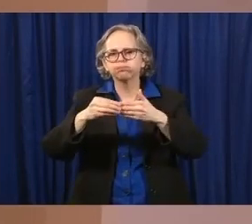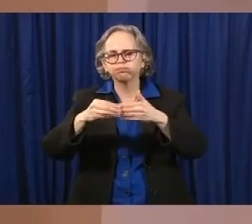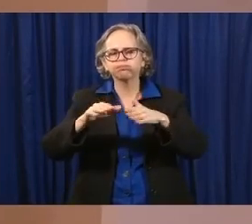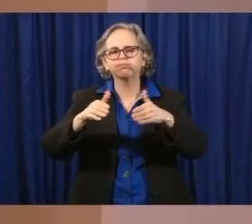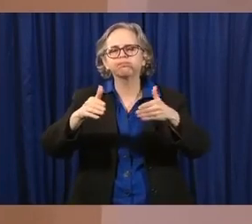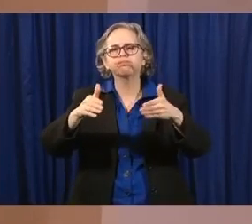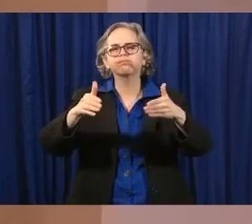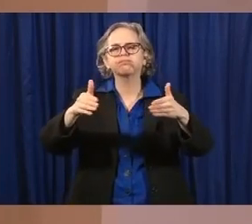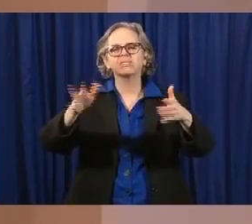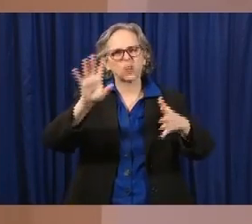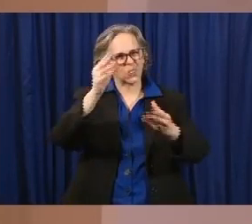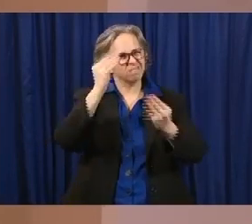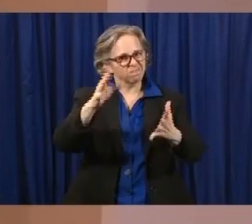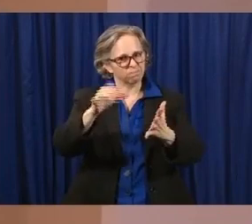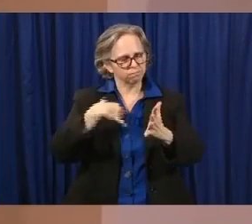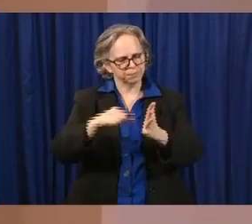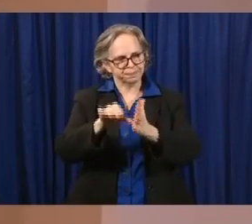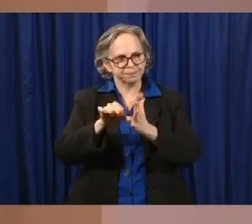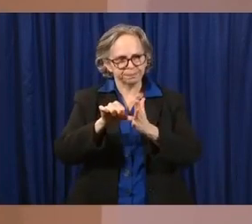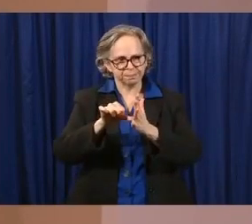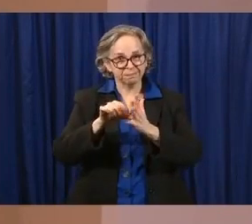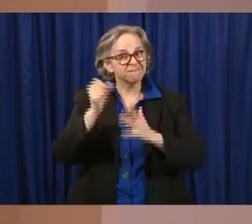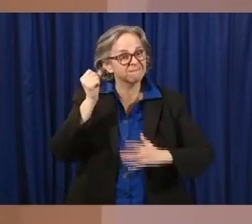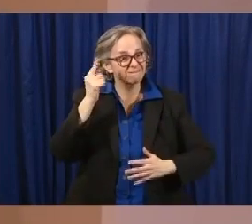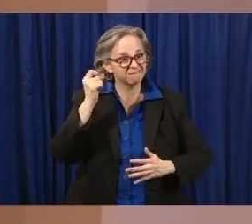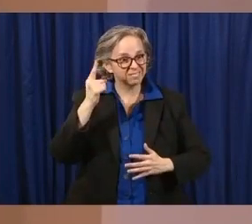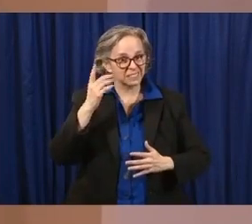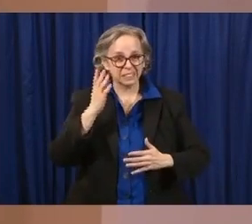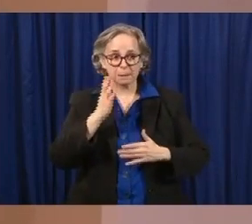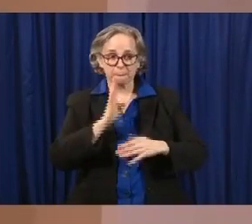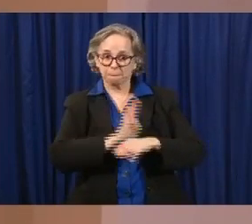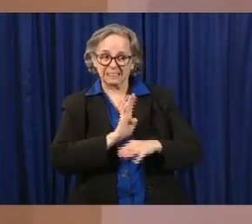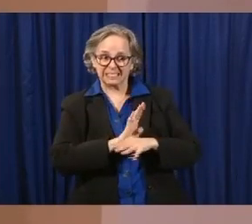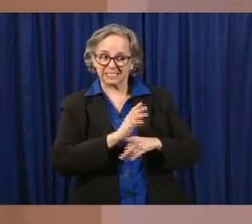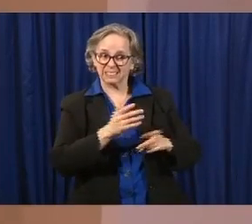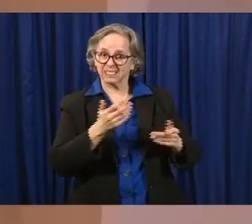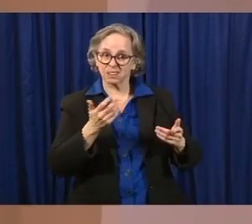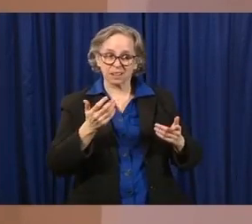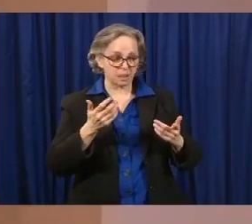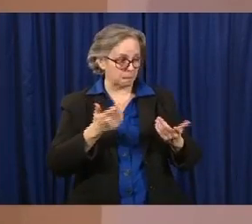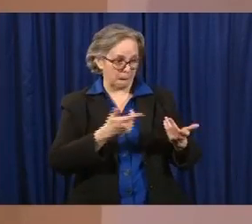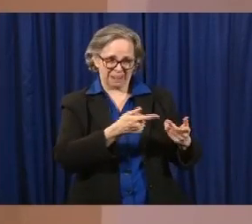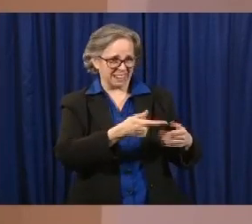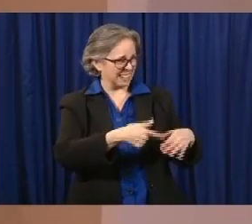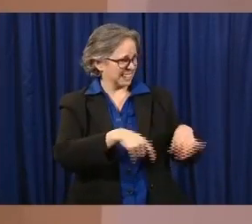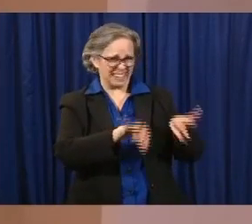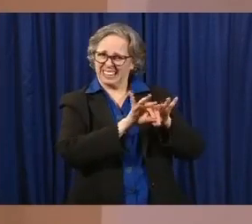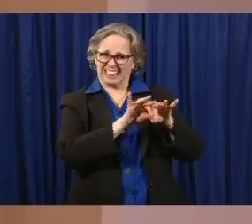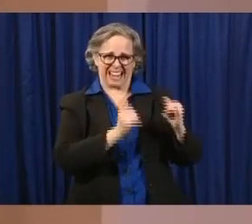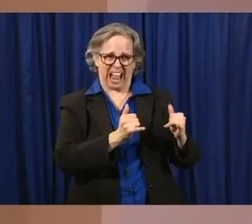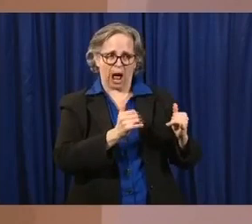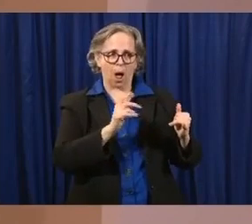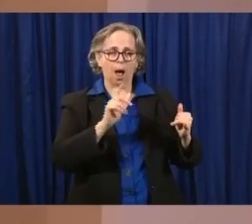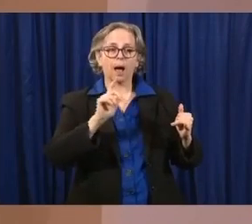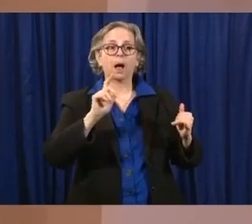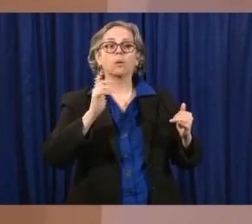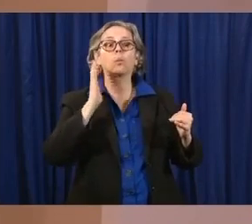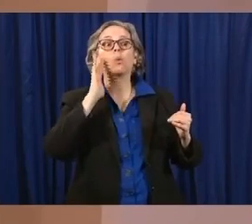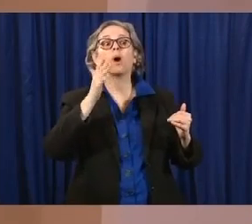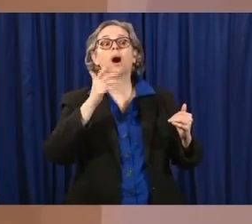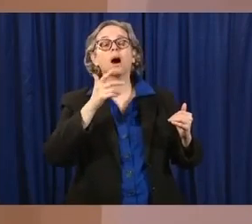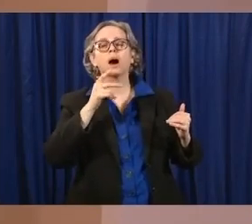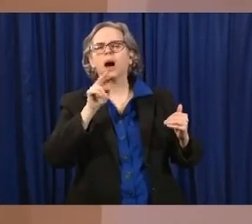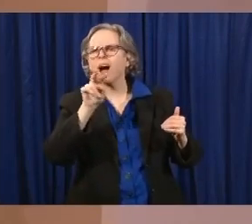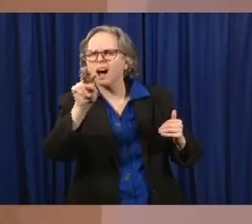who maybe aren't essential right now as it's deemed under the order, that you will know what businesses who are successfully operating, not just